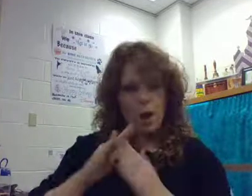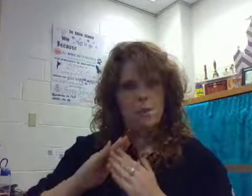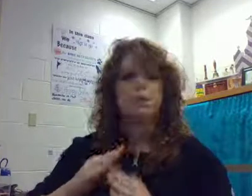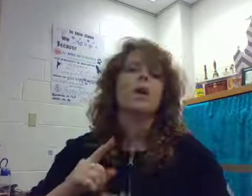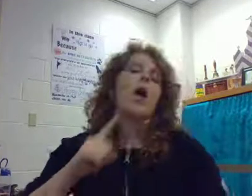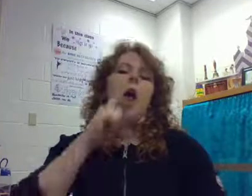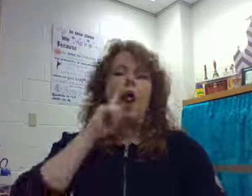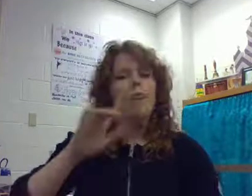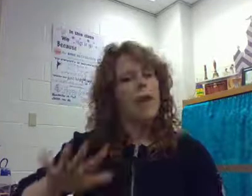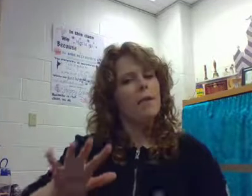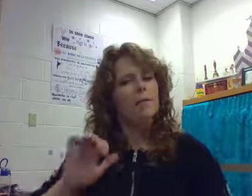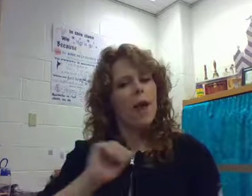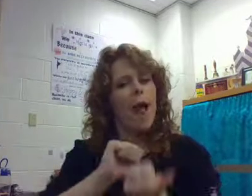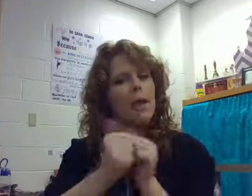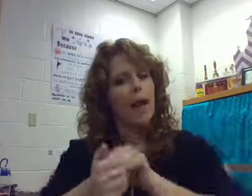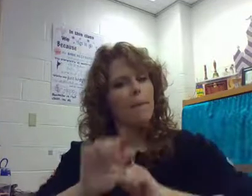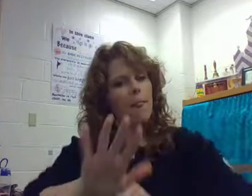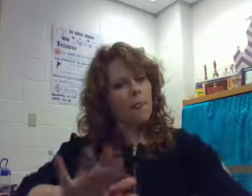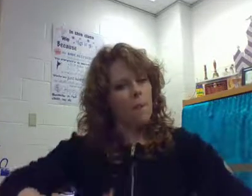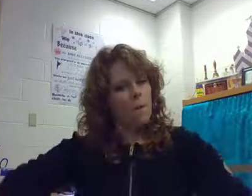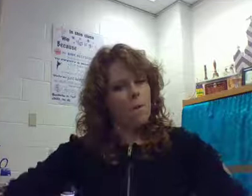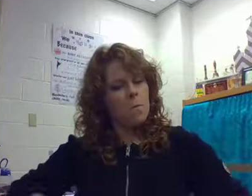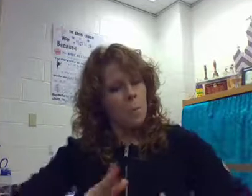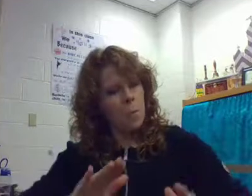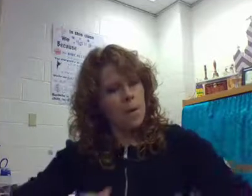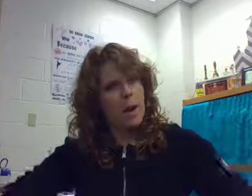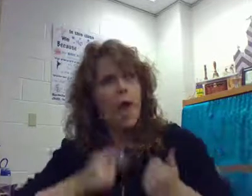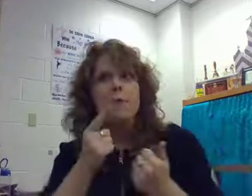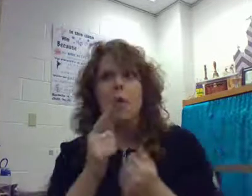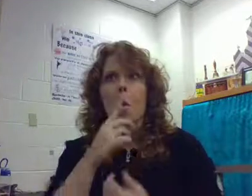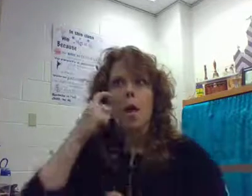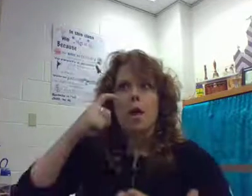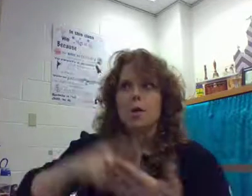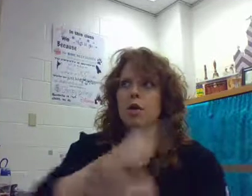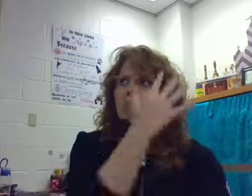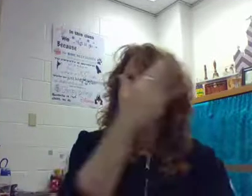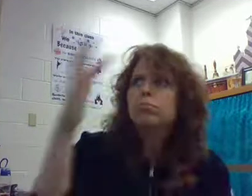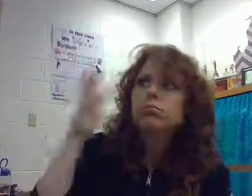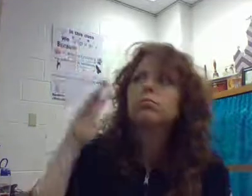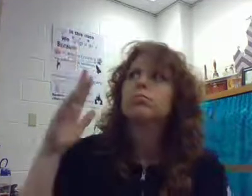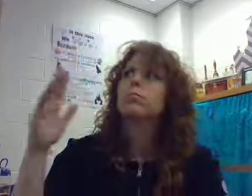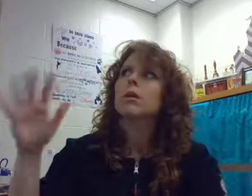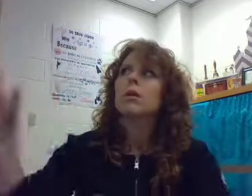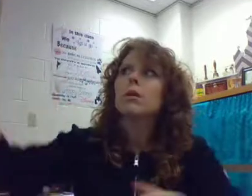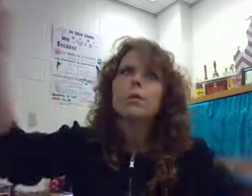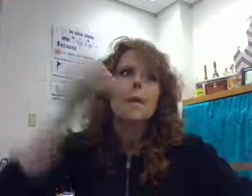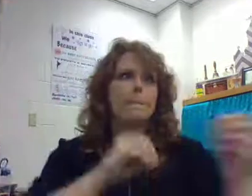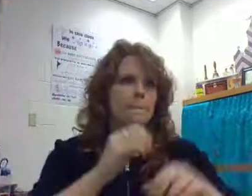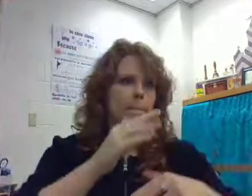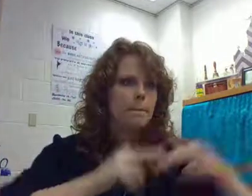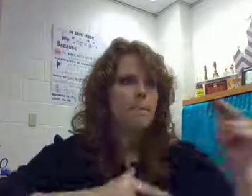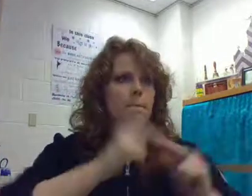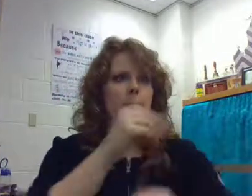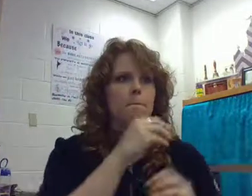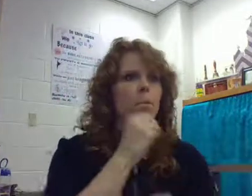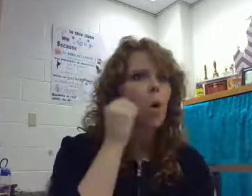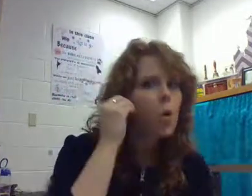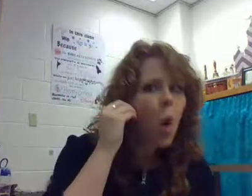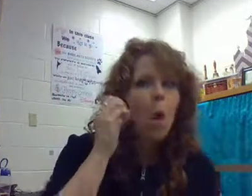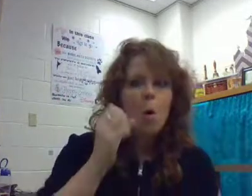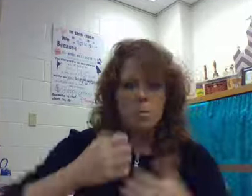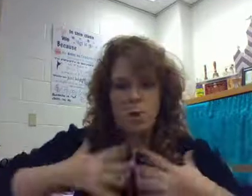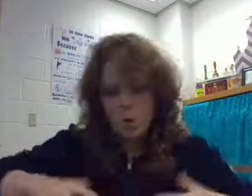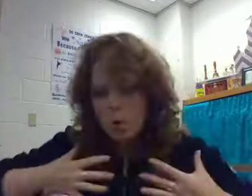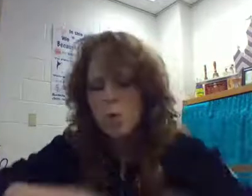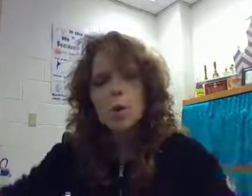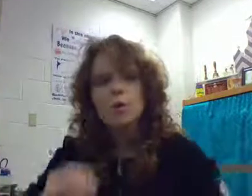by adapting their ways of life. They used what was around them in nature to build homes, make clothes, and find food. Their homes and clothing